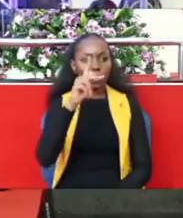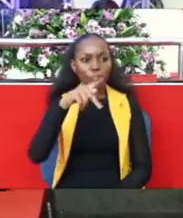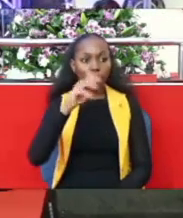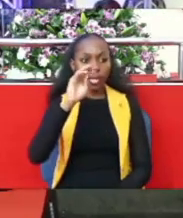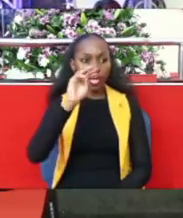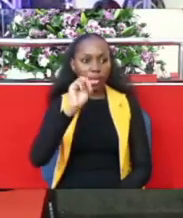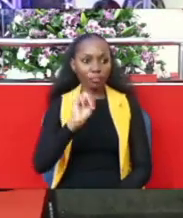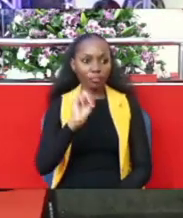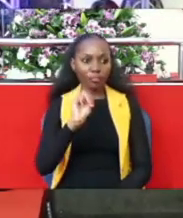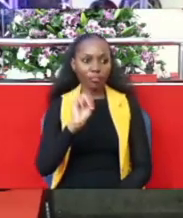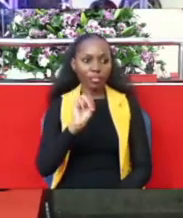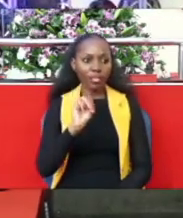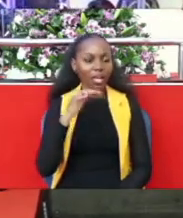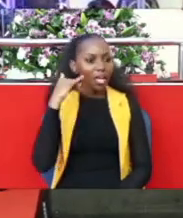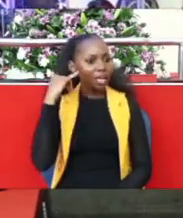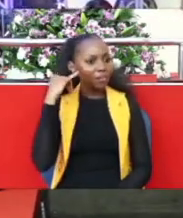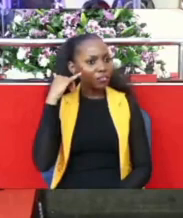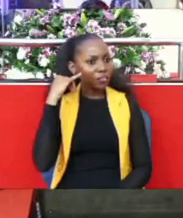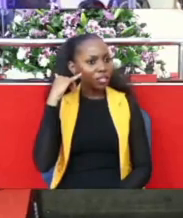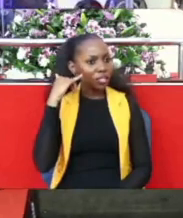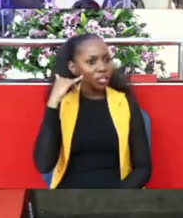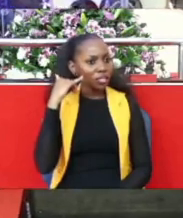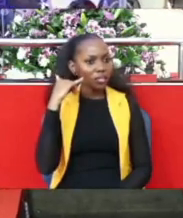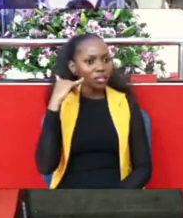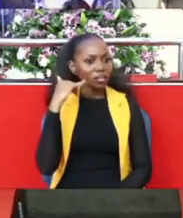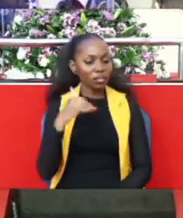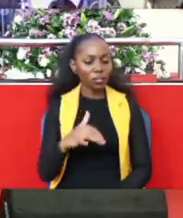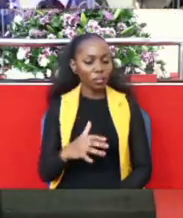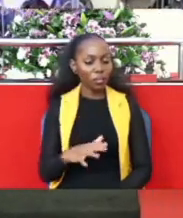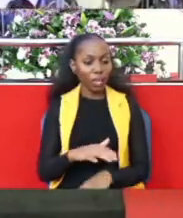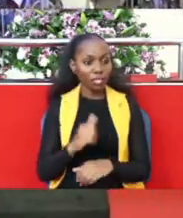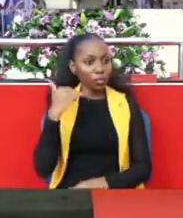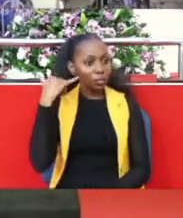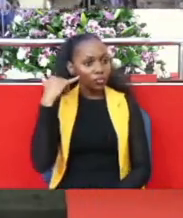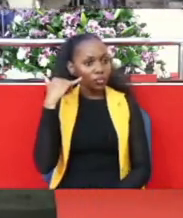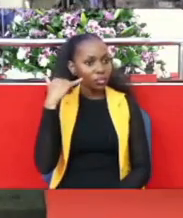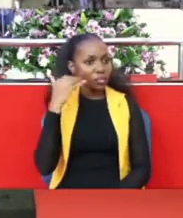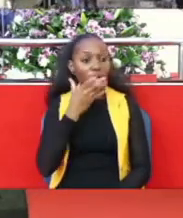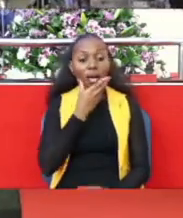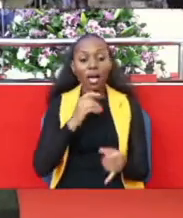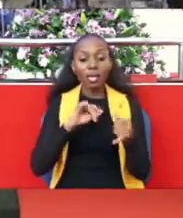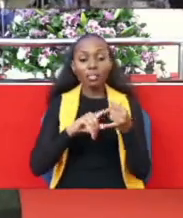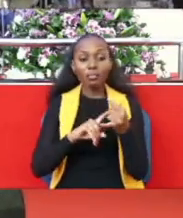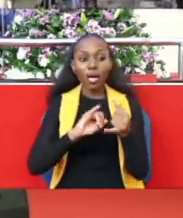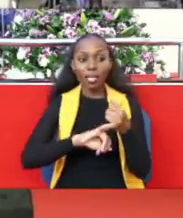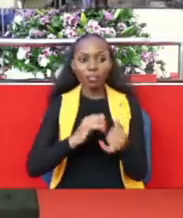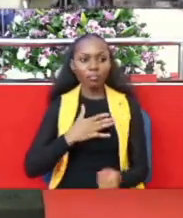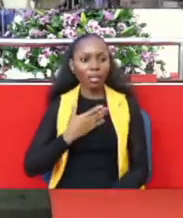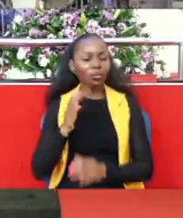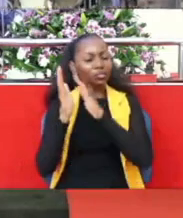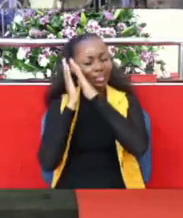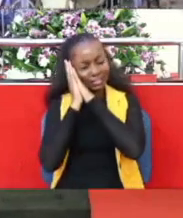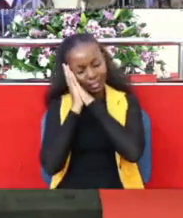imelia. I heard my phone ring. Nikachukua simu. My husband was deep asleep. Mwangu alikuwa amelala.